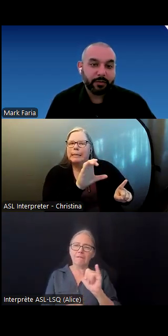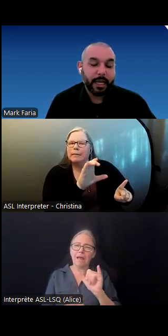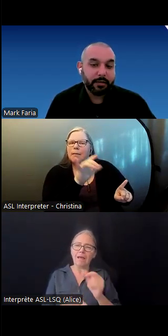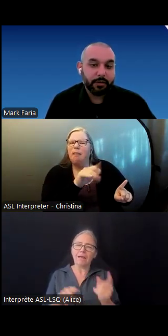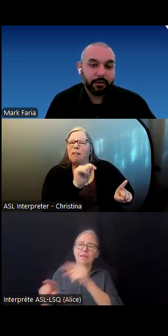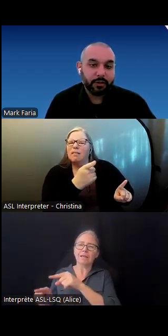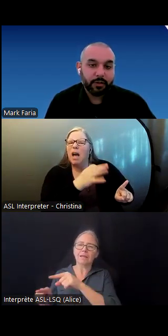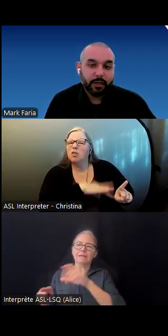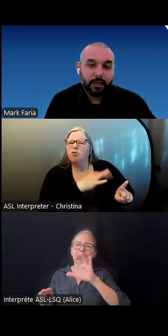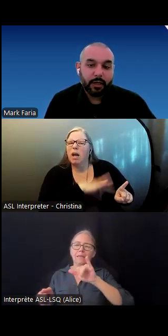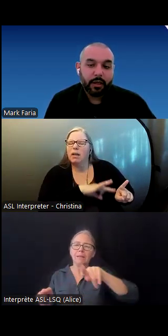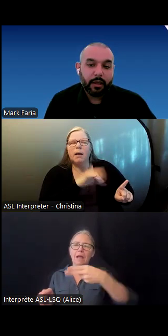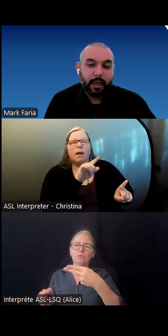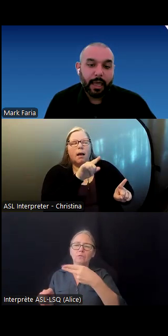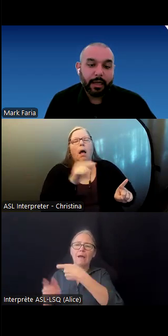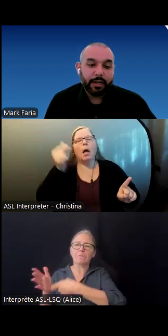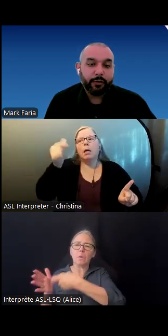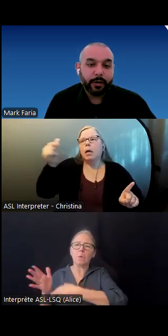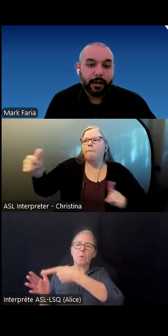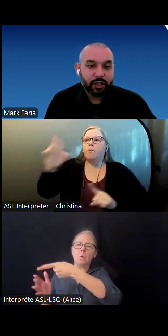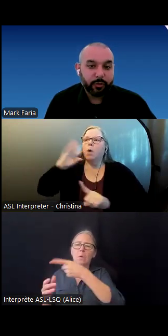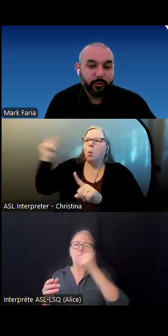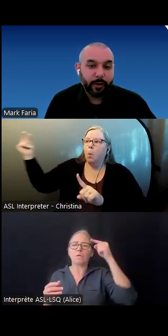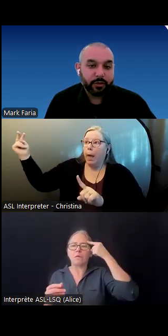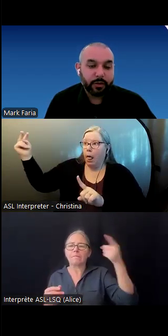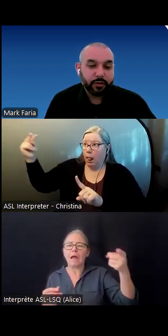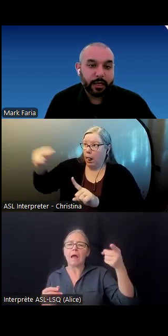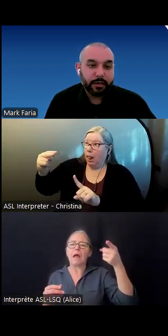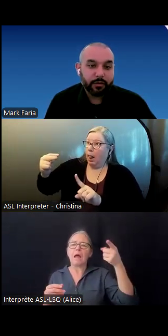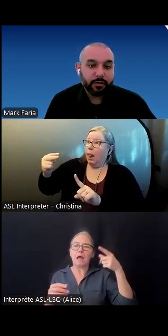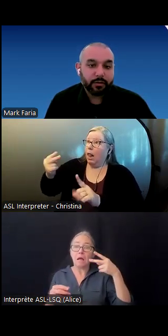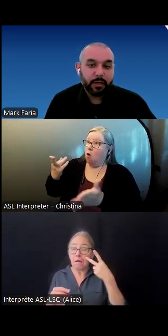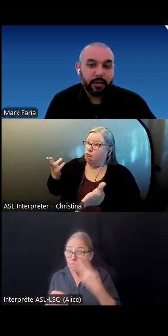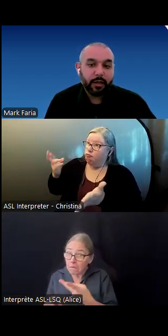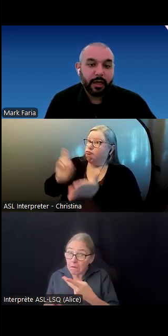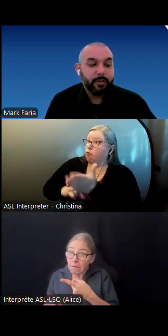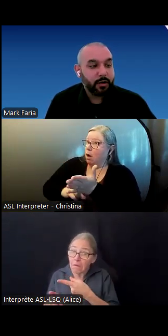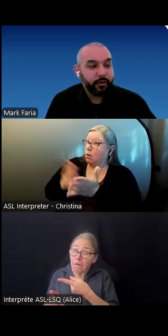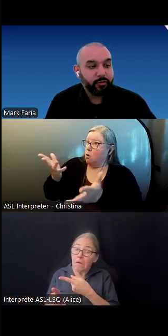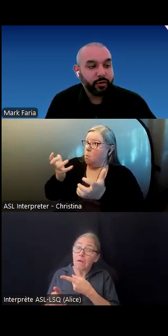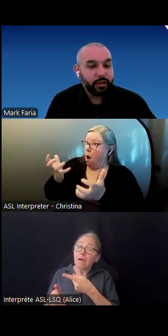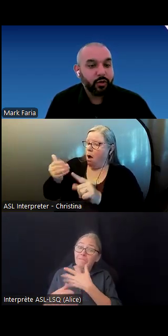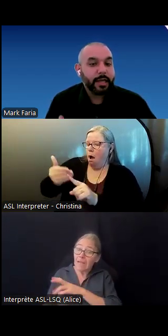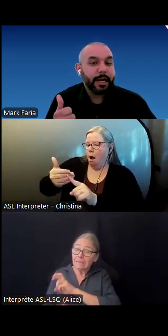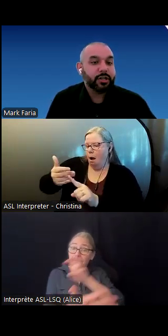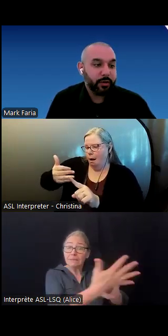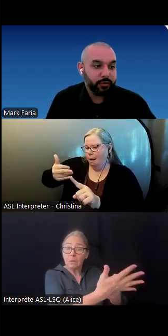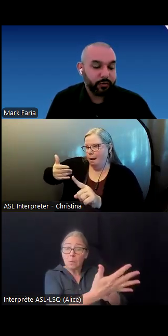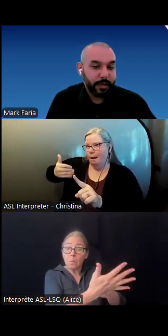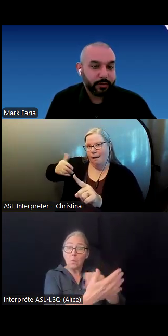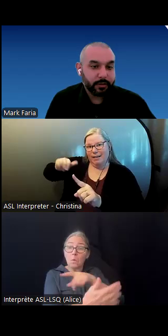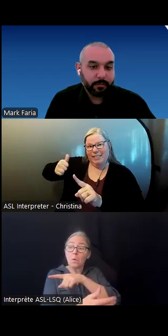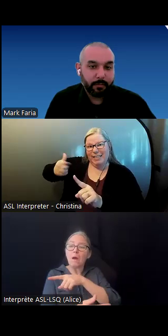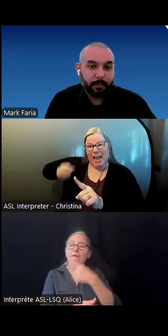maximum of 10 years. And if you're eligible for grants within those 10 years and you make a contribution, you can catch up on